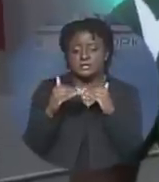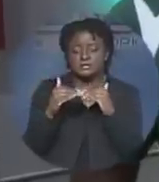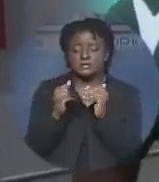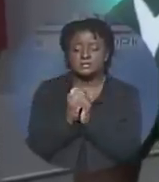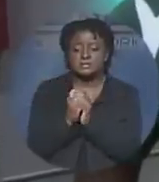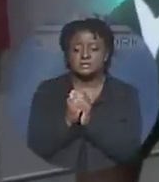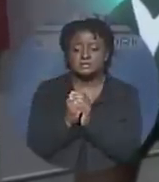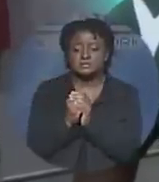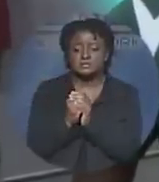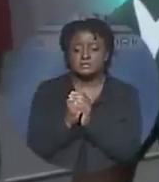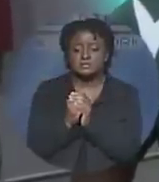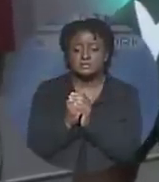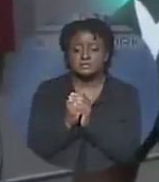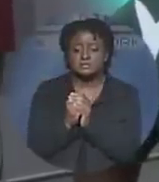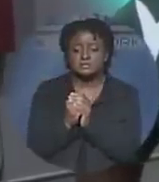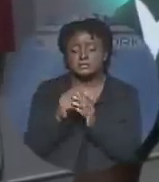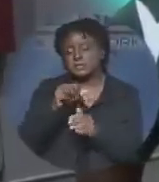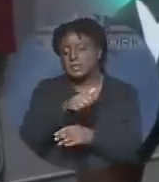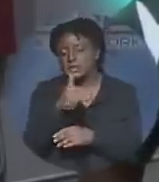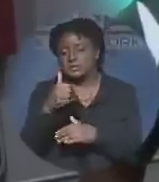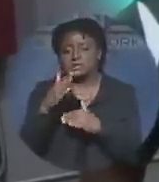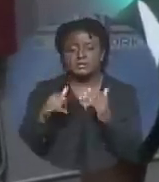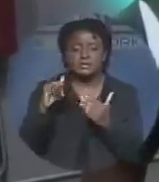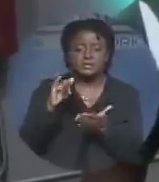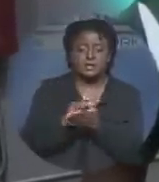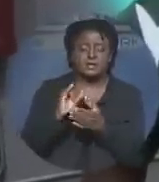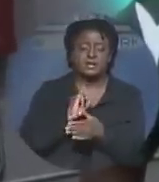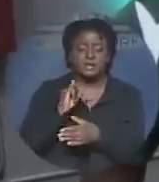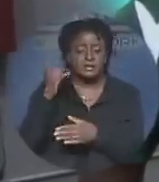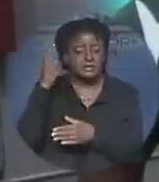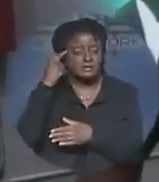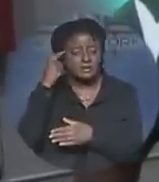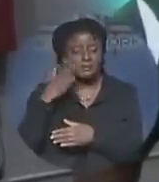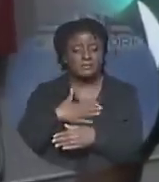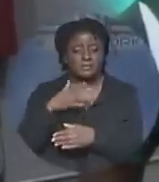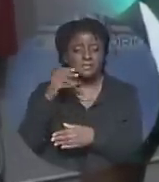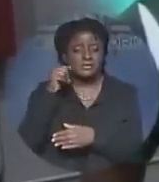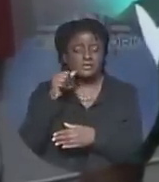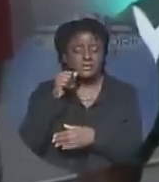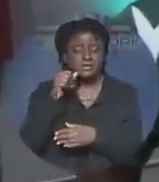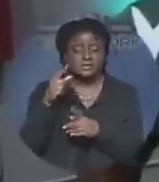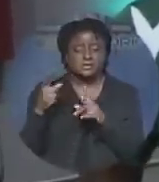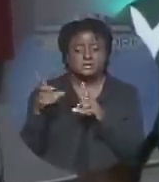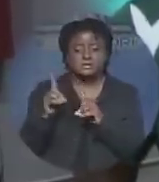say. But otherwise than that, I think my girls come from far, and they did a tremendous job.